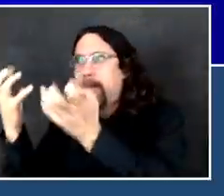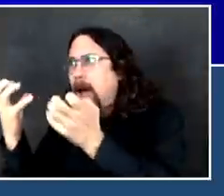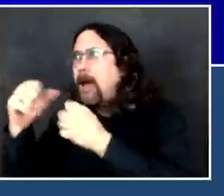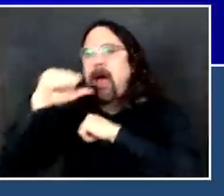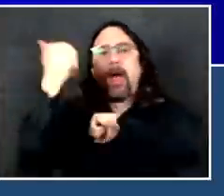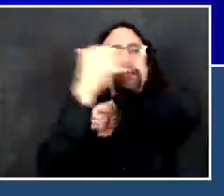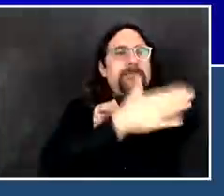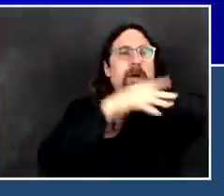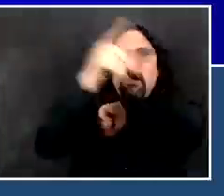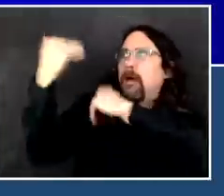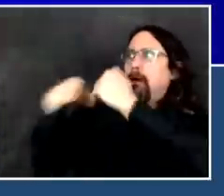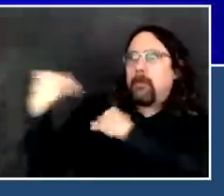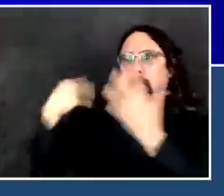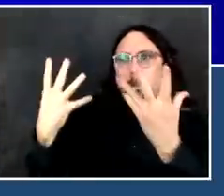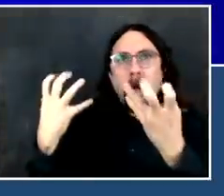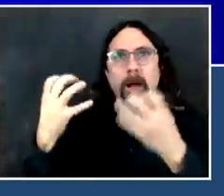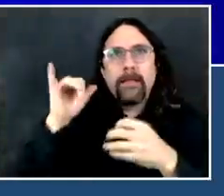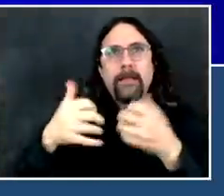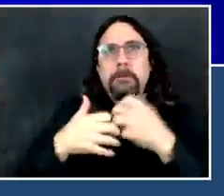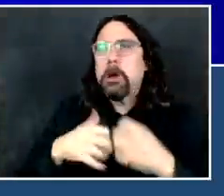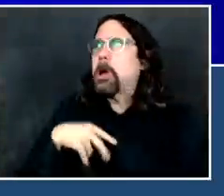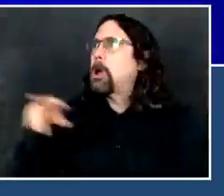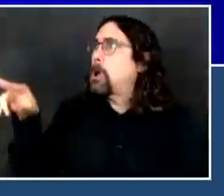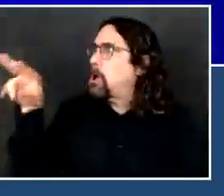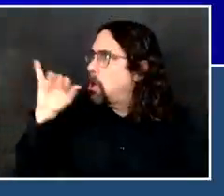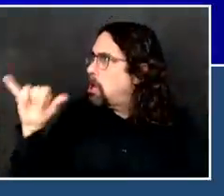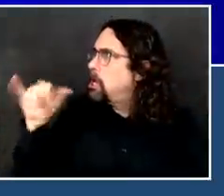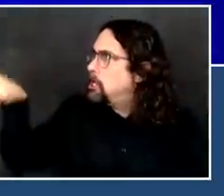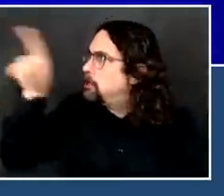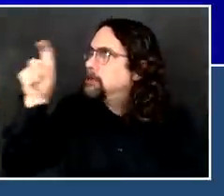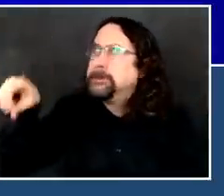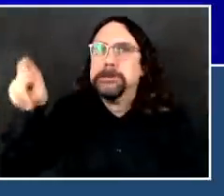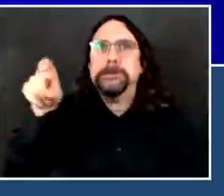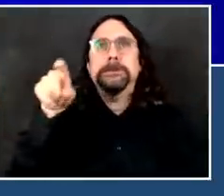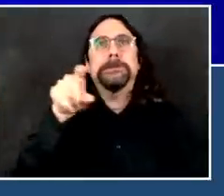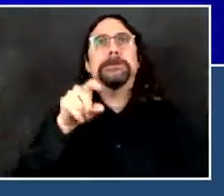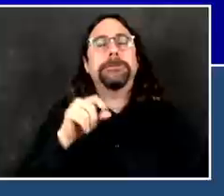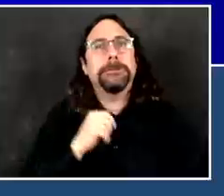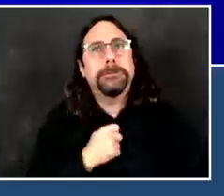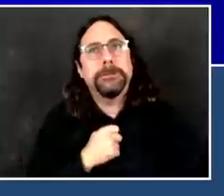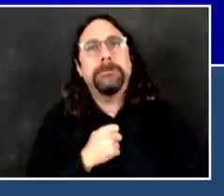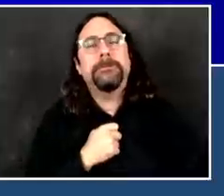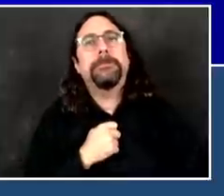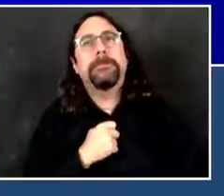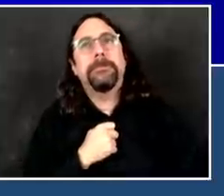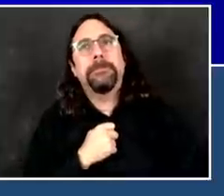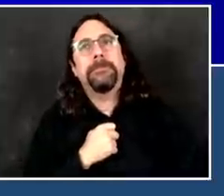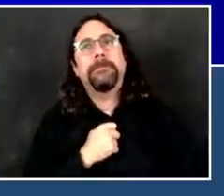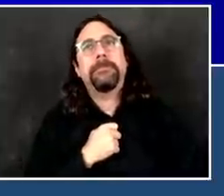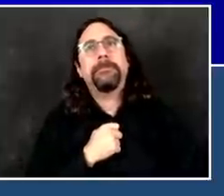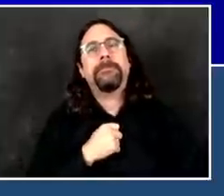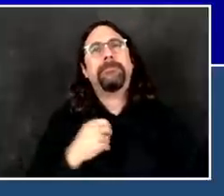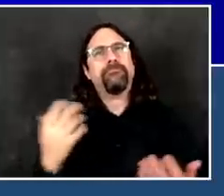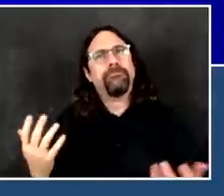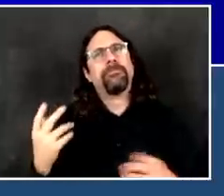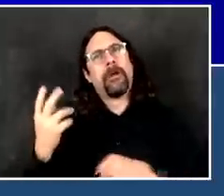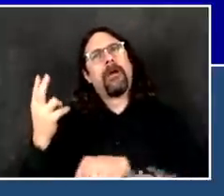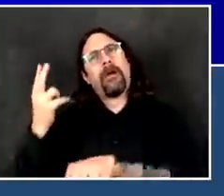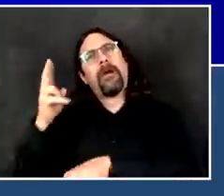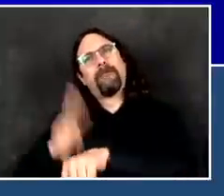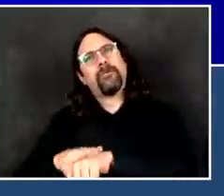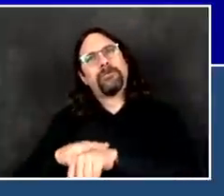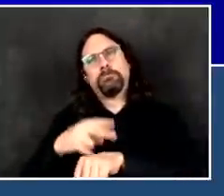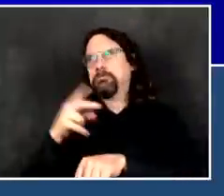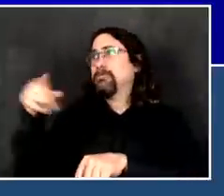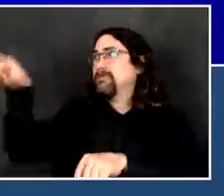any of our fellow cities and states that need help, our reserve will be there to help them just the way they've helped us. So